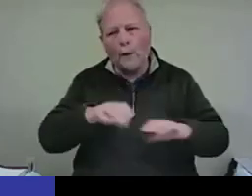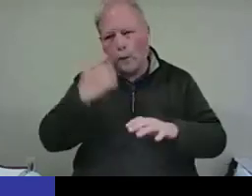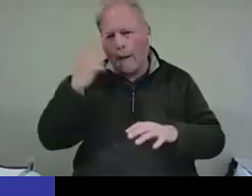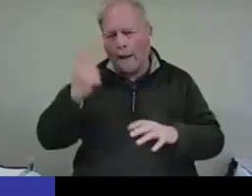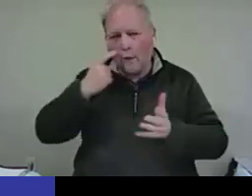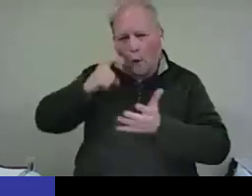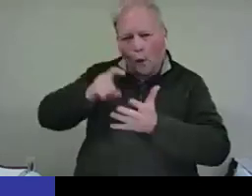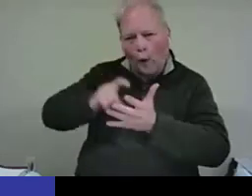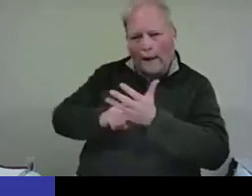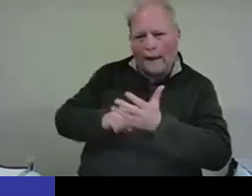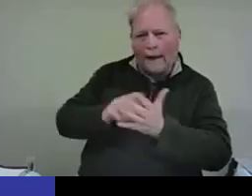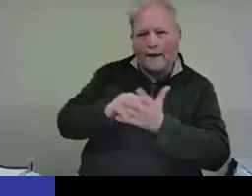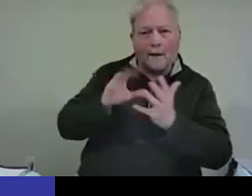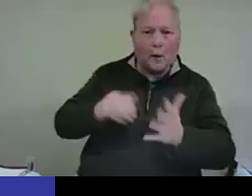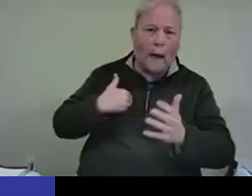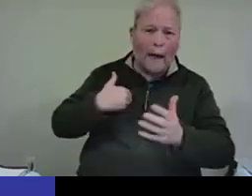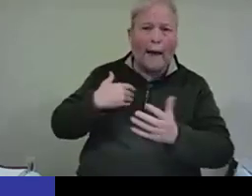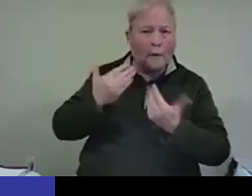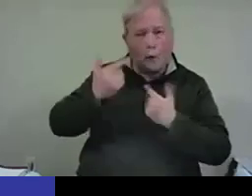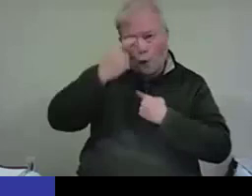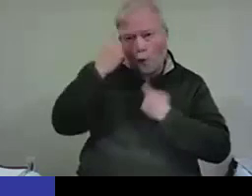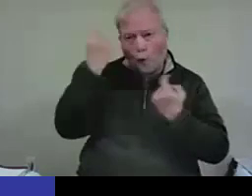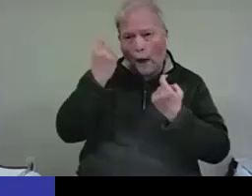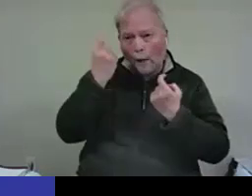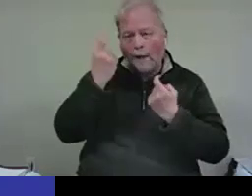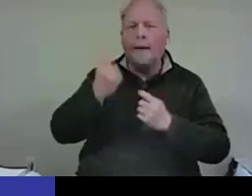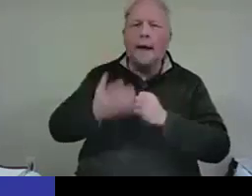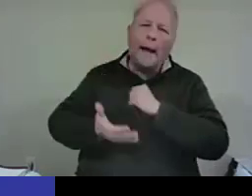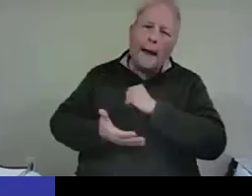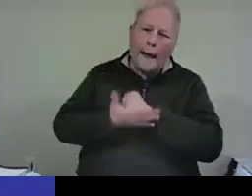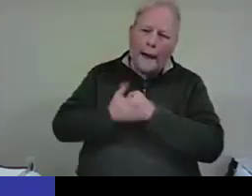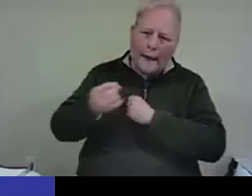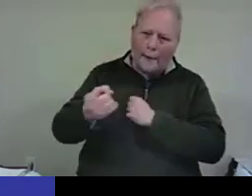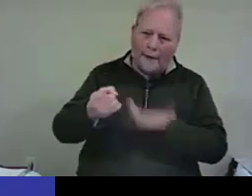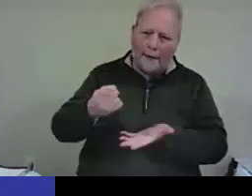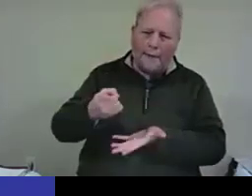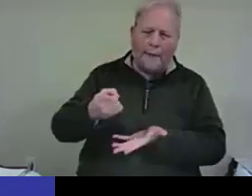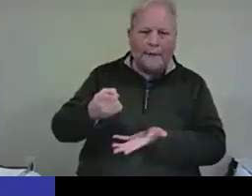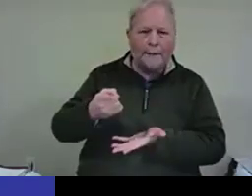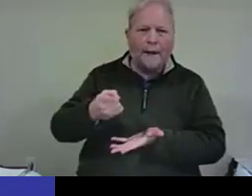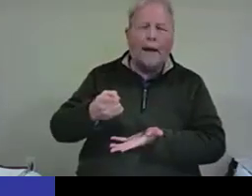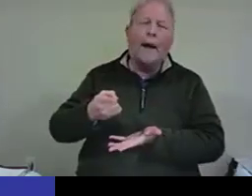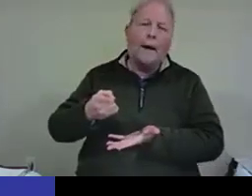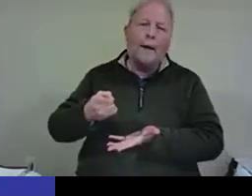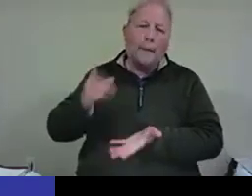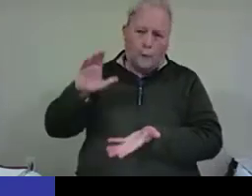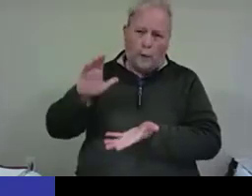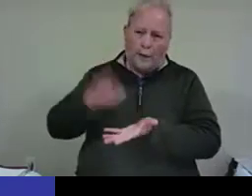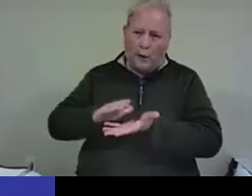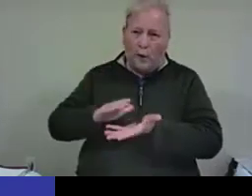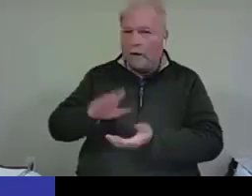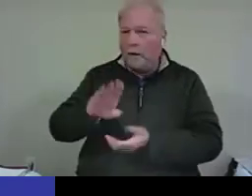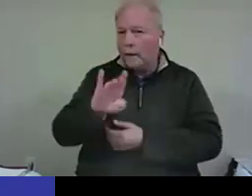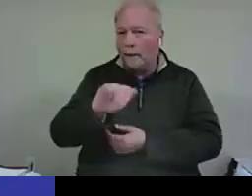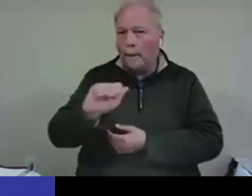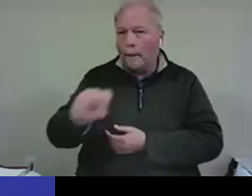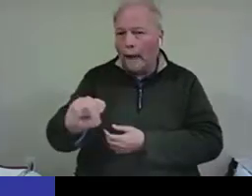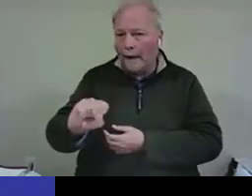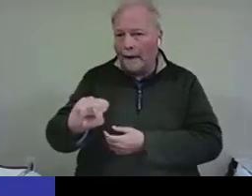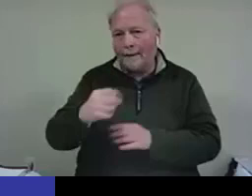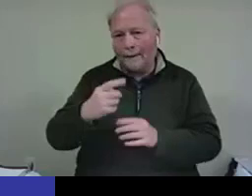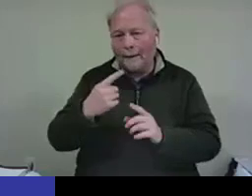It's a layer of protection for the student against potential implicit and explicit biases, against untrue, unfounded,